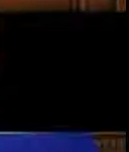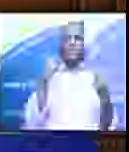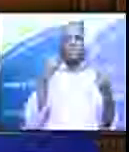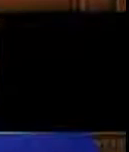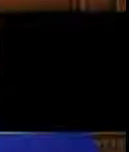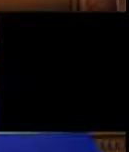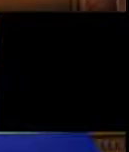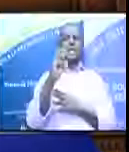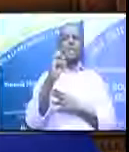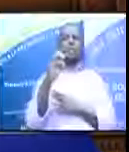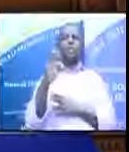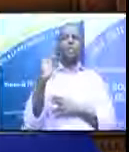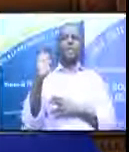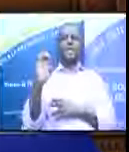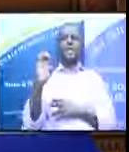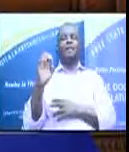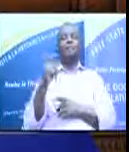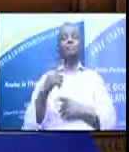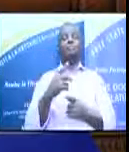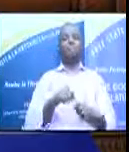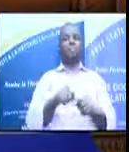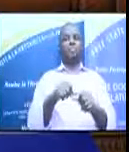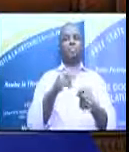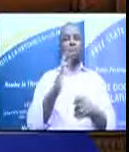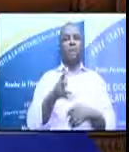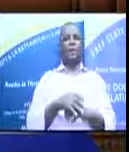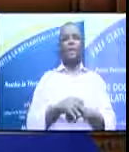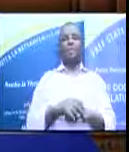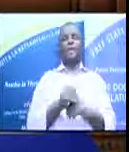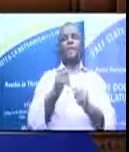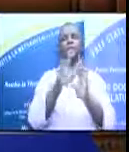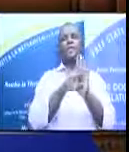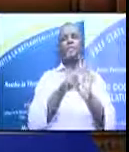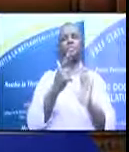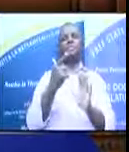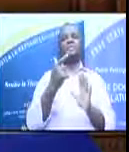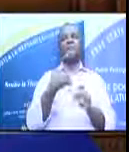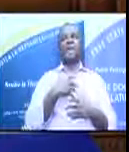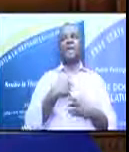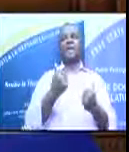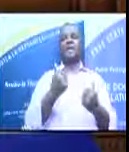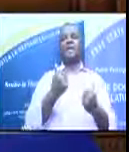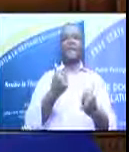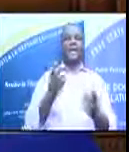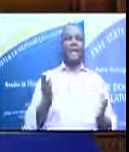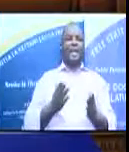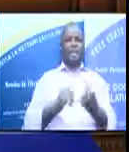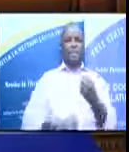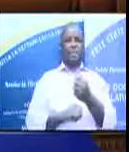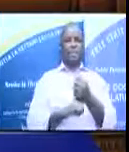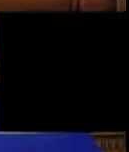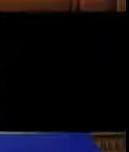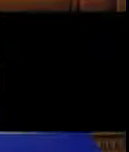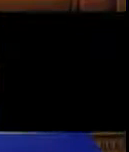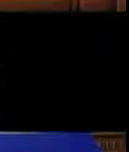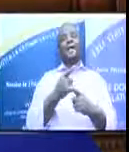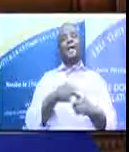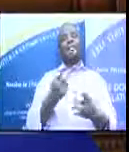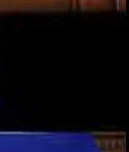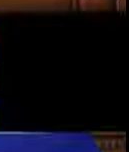be going on. On the program 7, which is the healthcare support and laundry